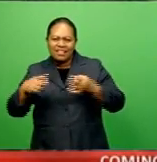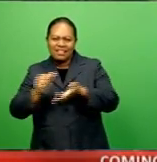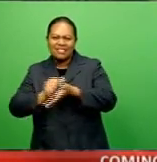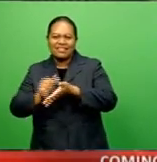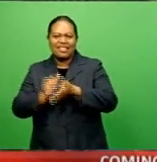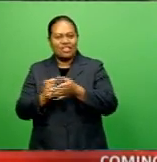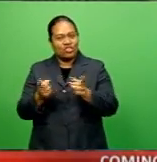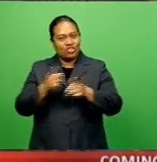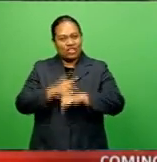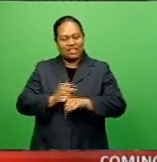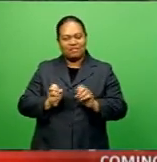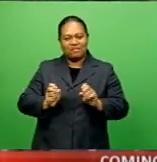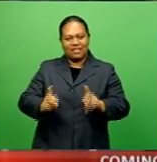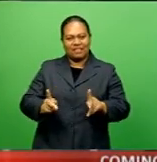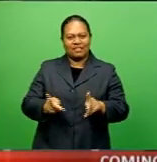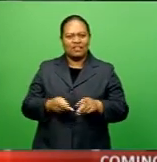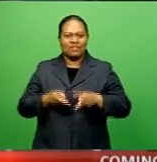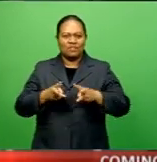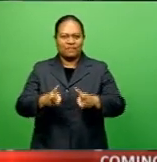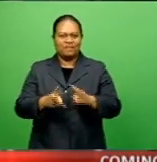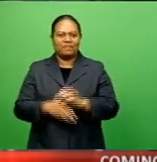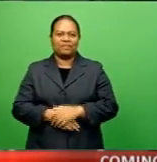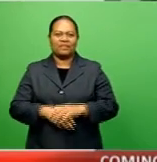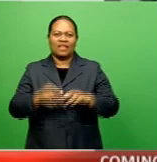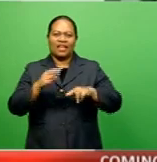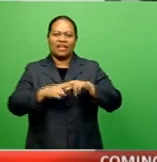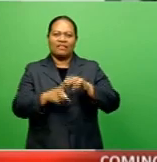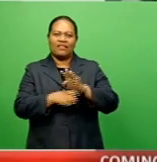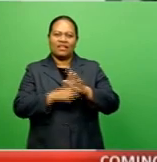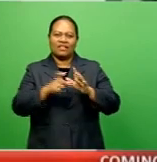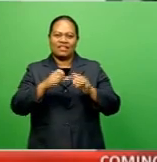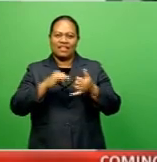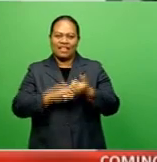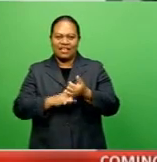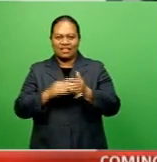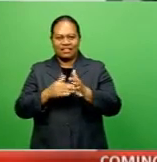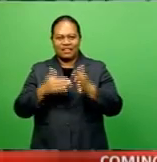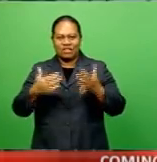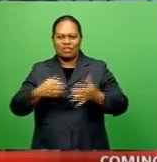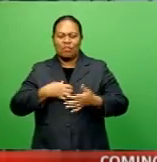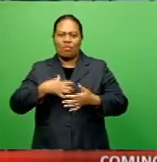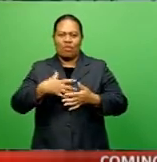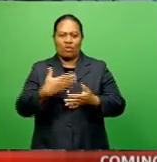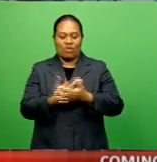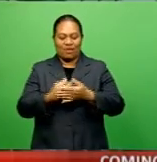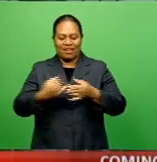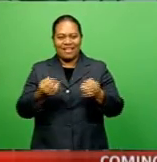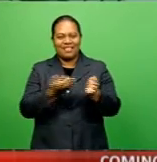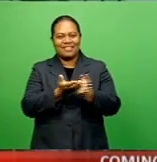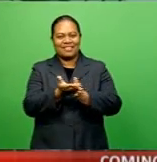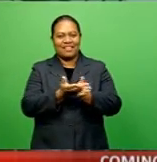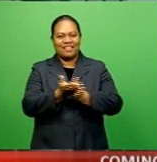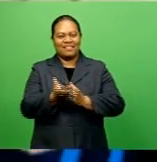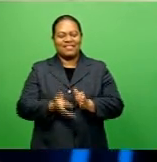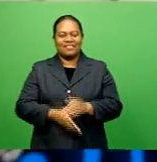business approach. An FRCS to further enhance online services. Stay with